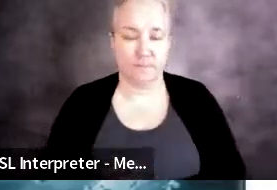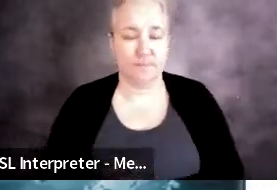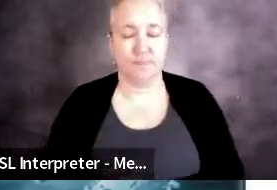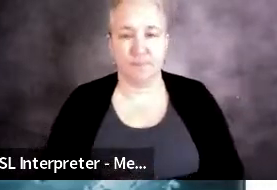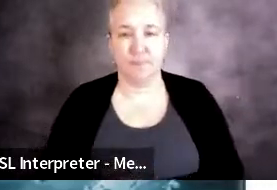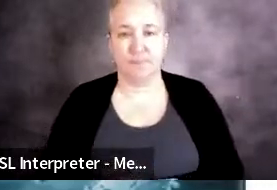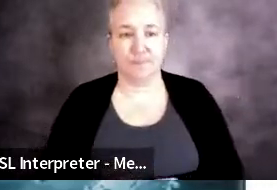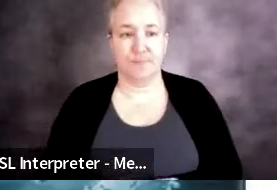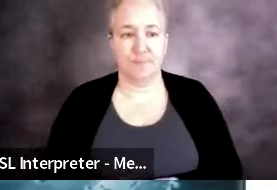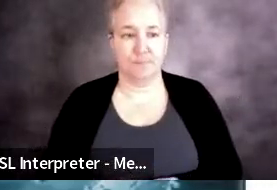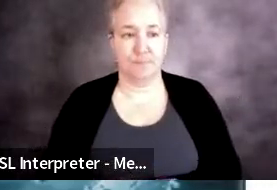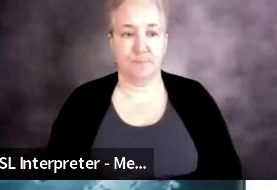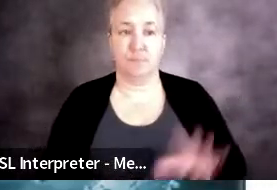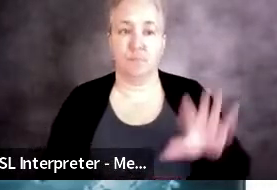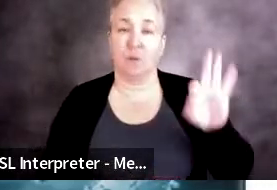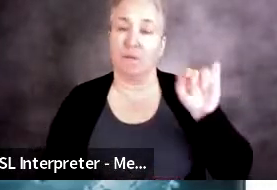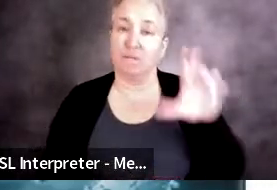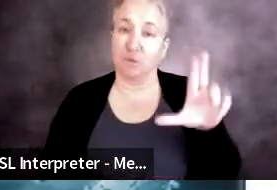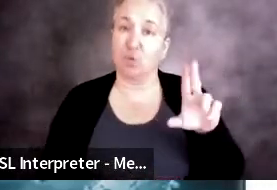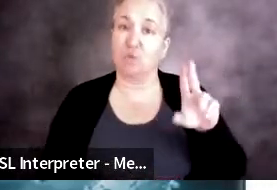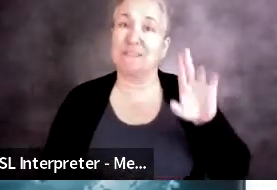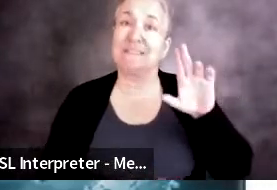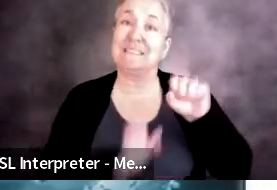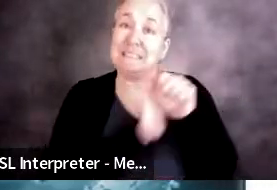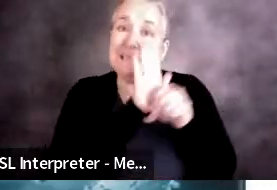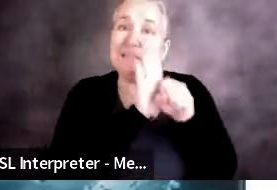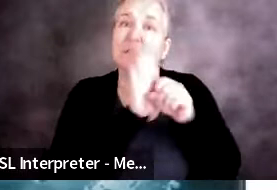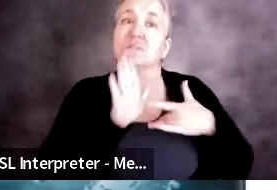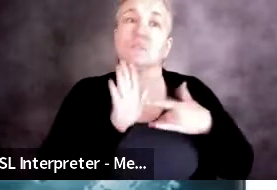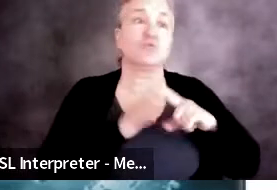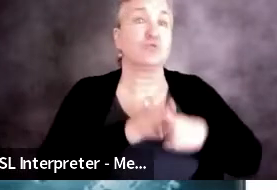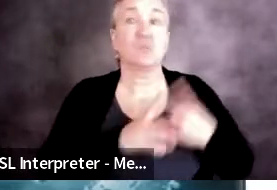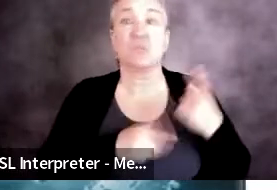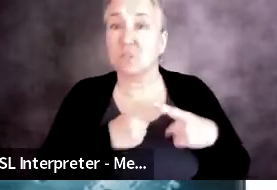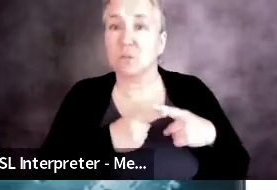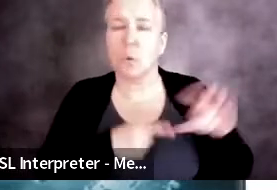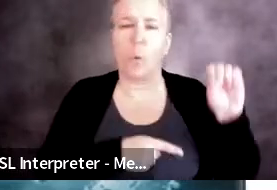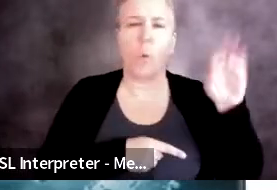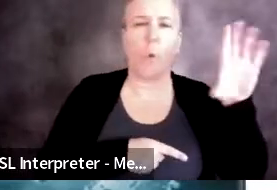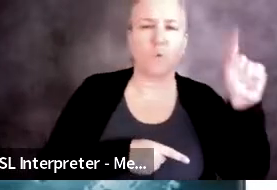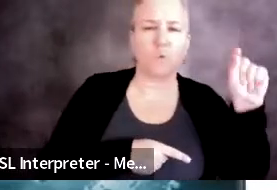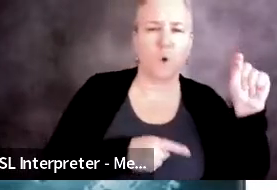Flu seasons begin around October and ends in late April.